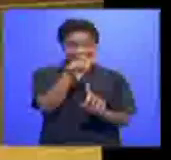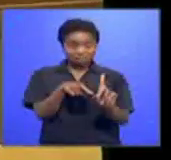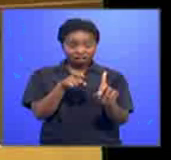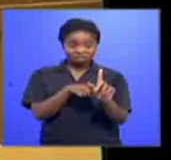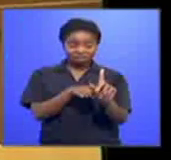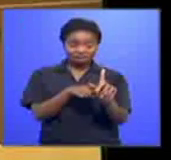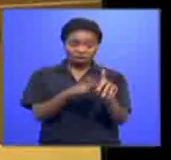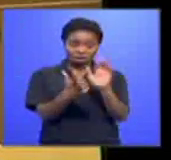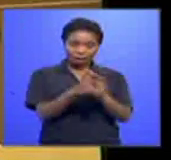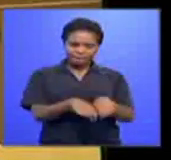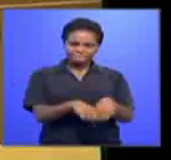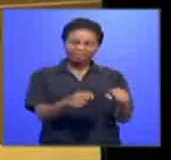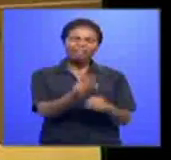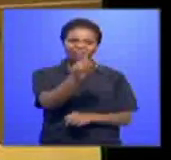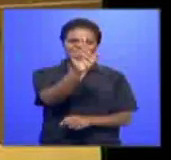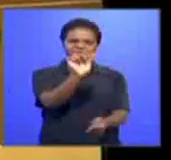so.